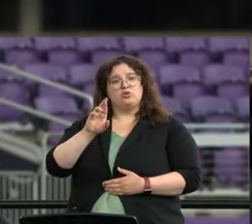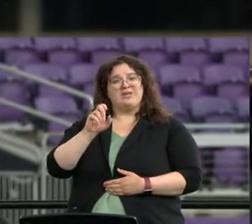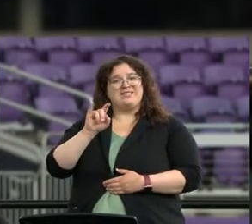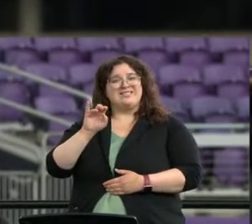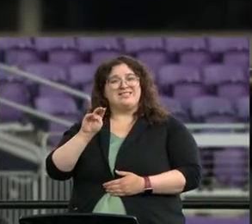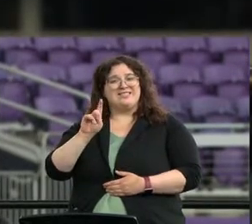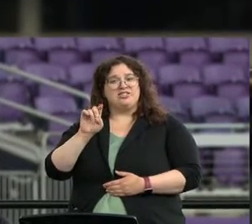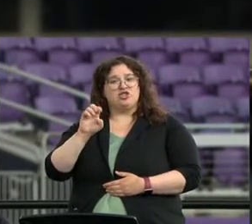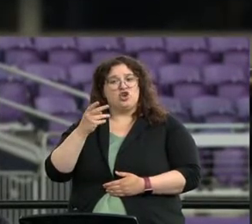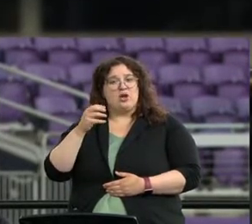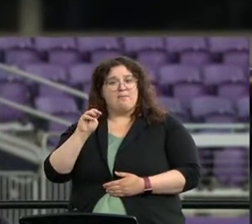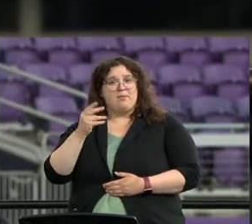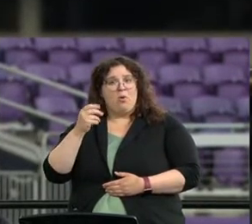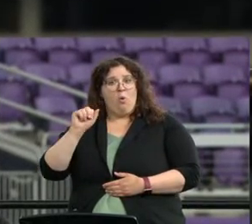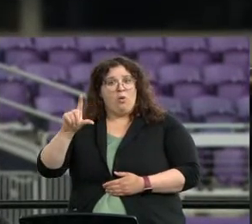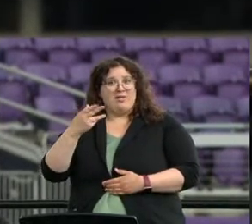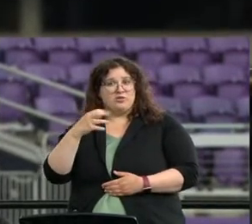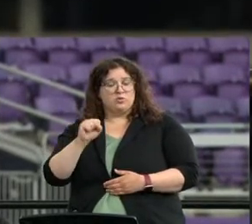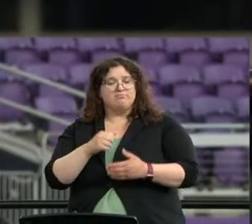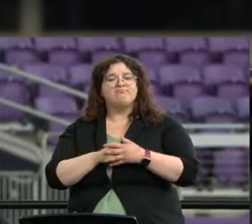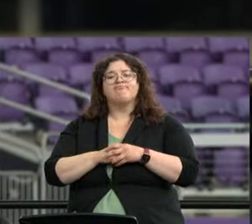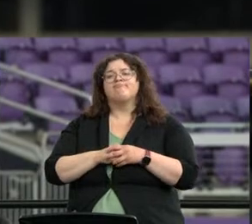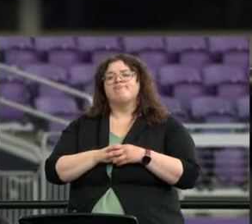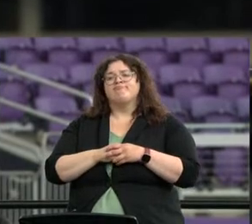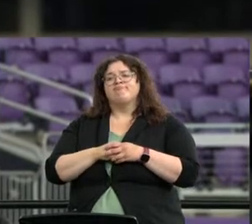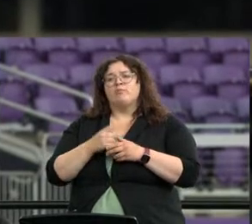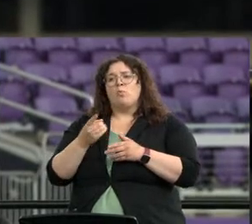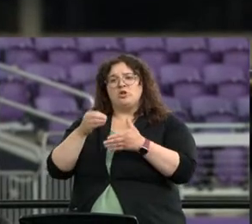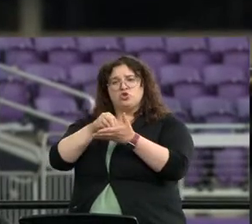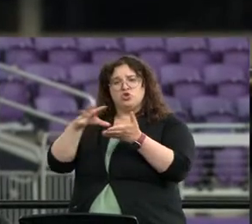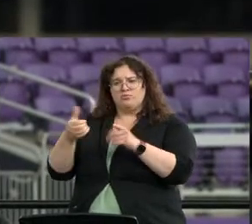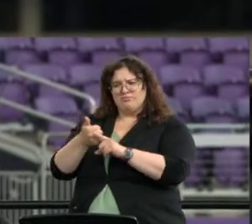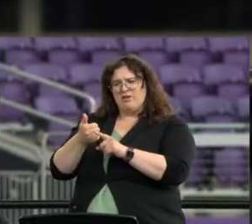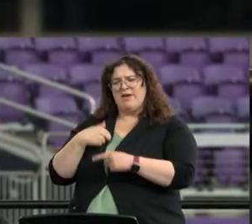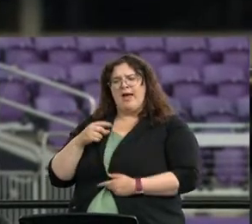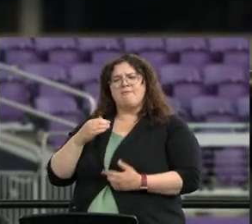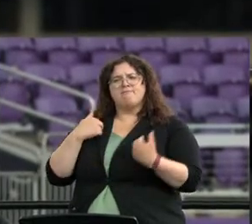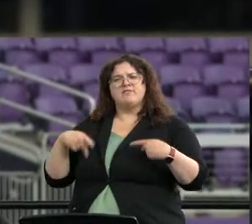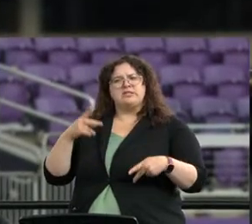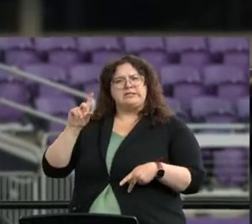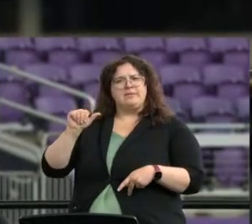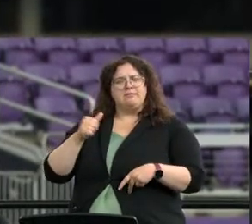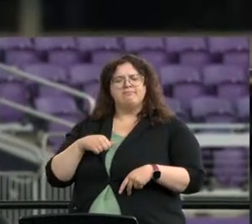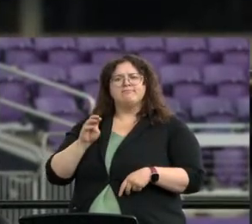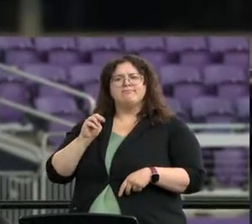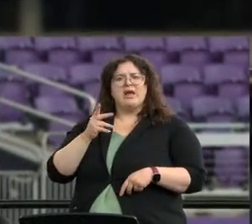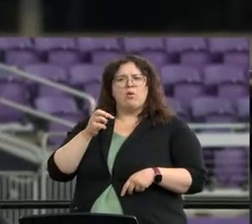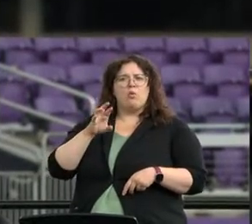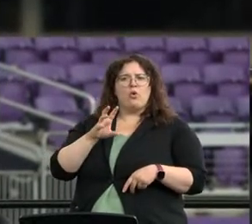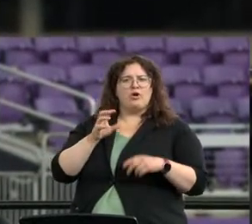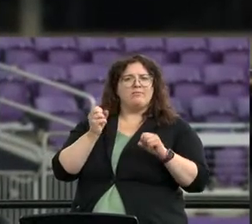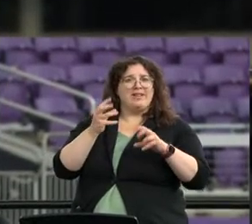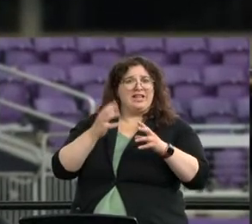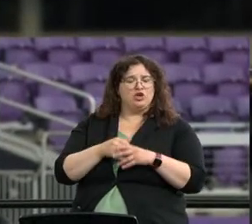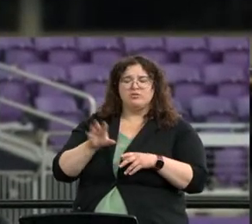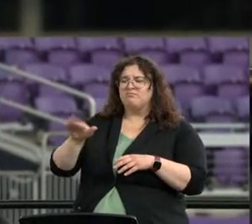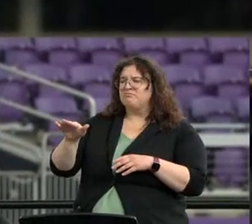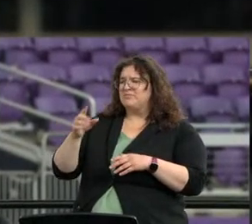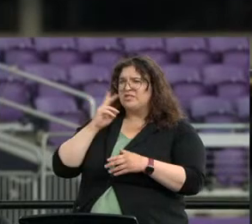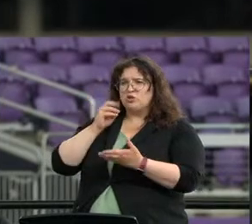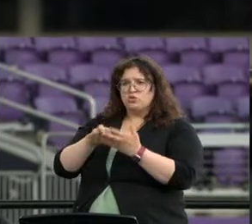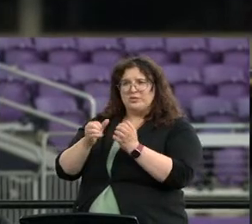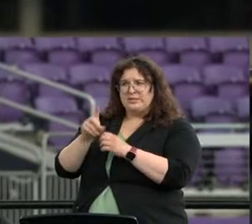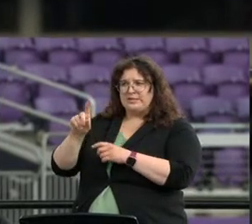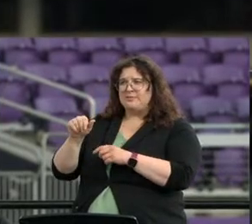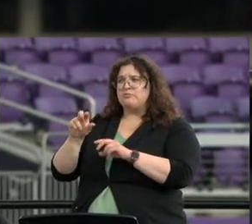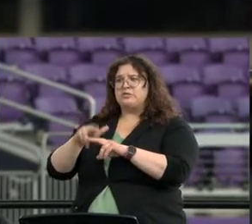student who was sitting alone at a lunch table and happened to have a physical disability. Mauer asked the student to join him at his lunch table. As